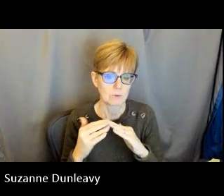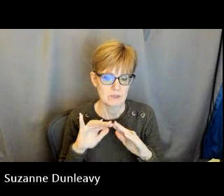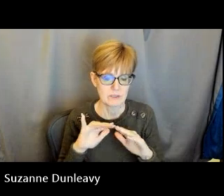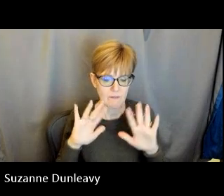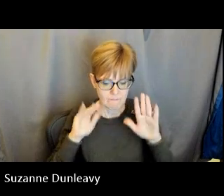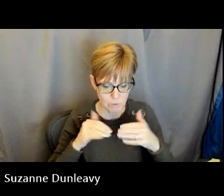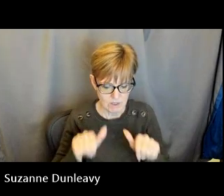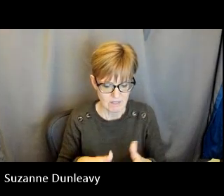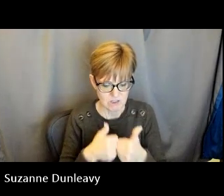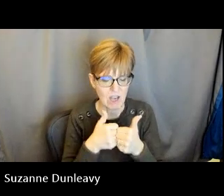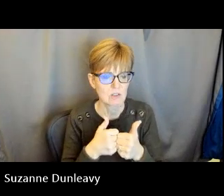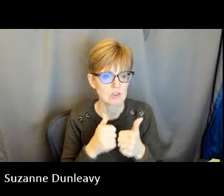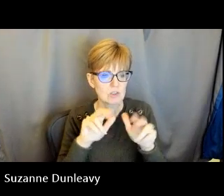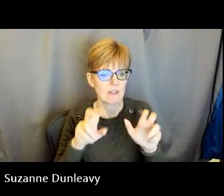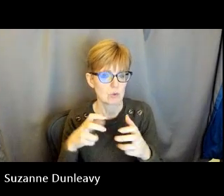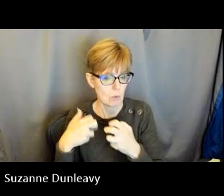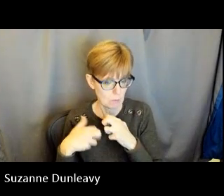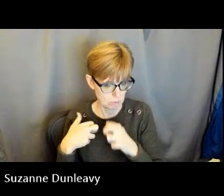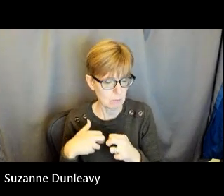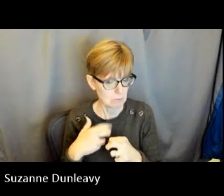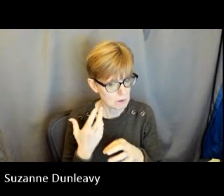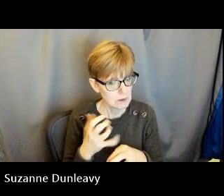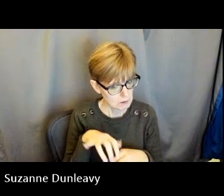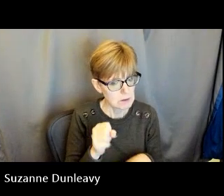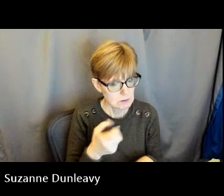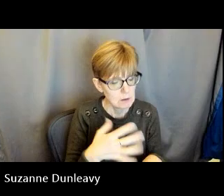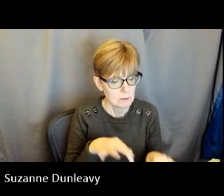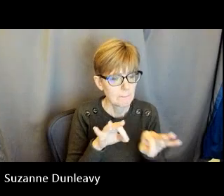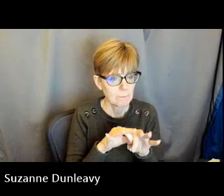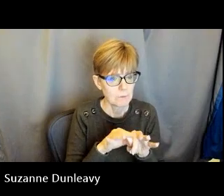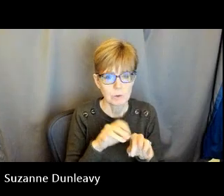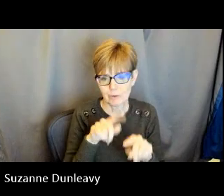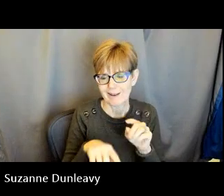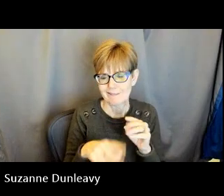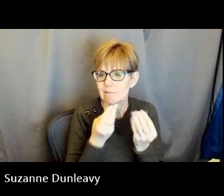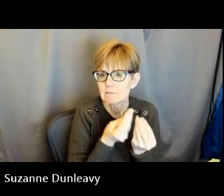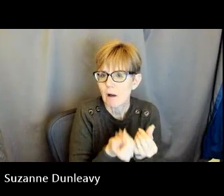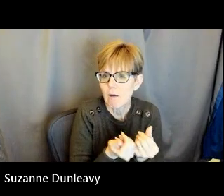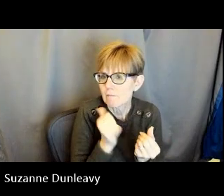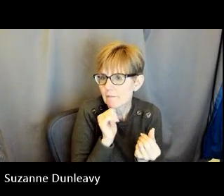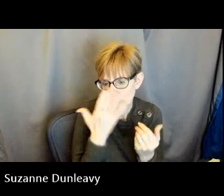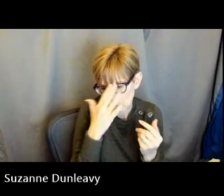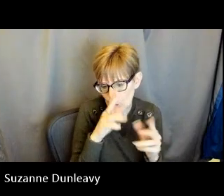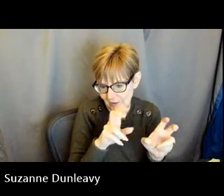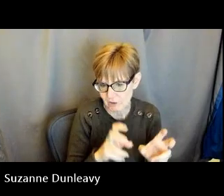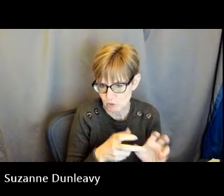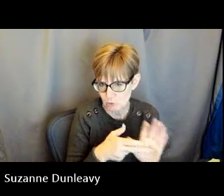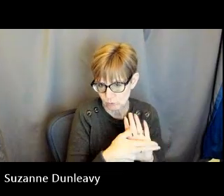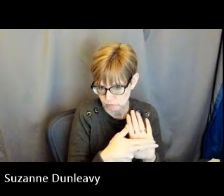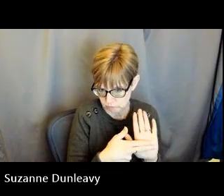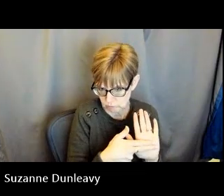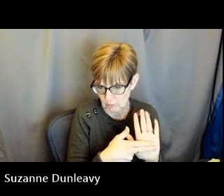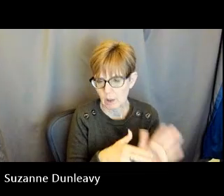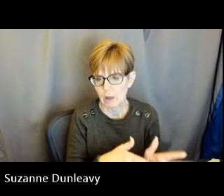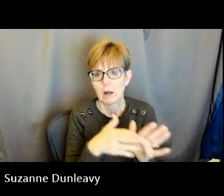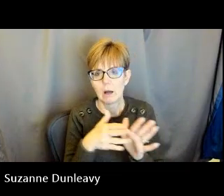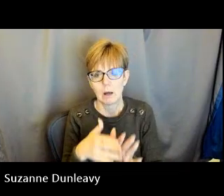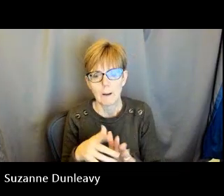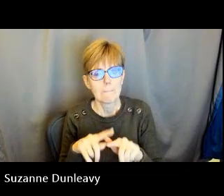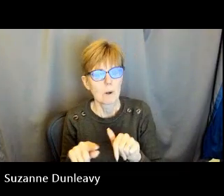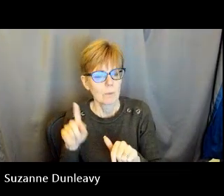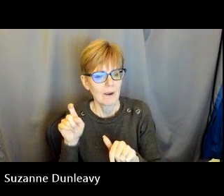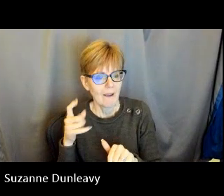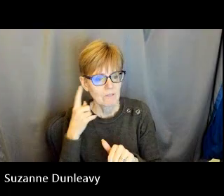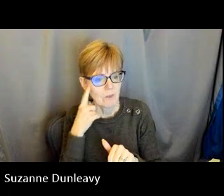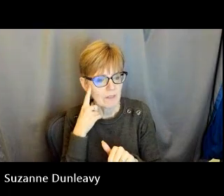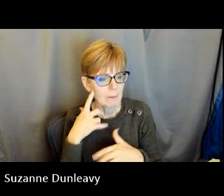the issues, the problems. And that's important because, again, we can't fix things if we don't know what the issues are. But we also have to think about the strengths.